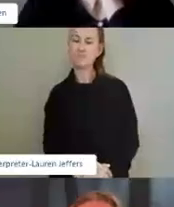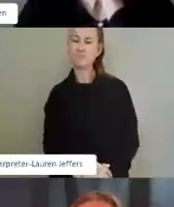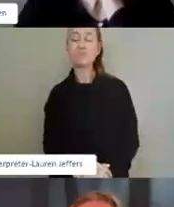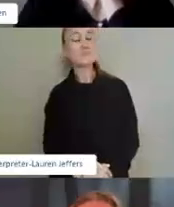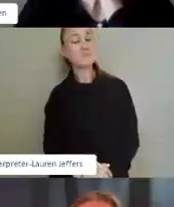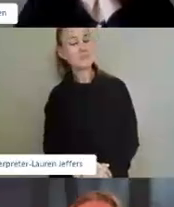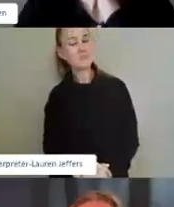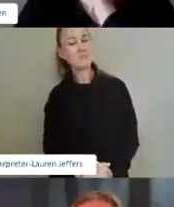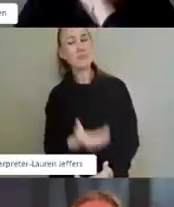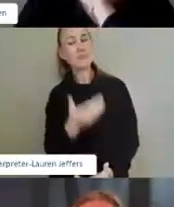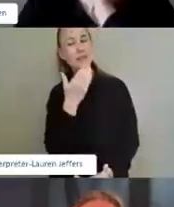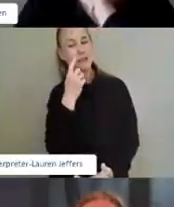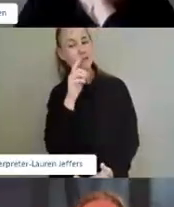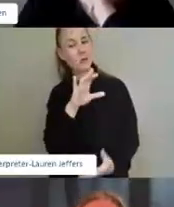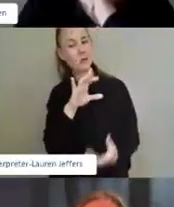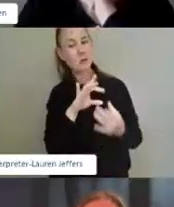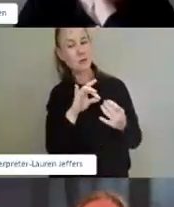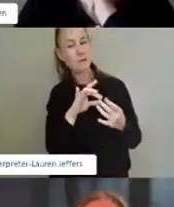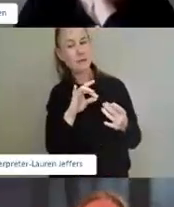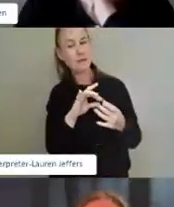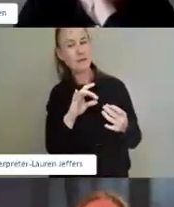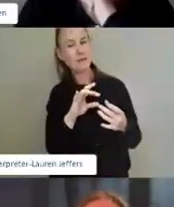That's okay. Thank you for your comment.